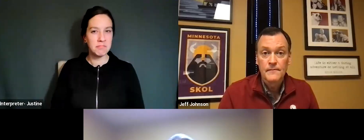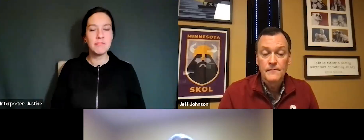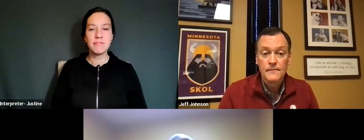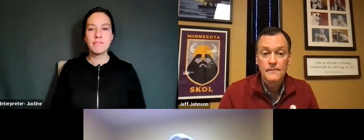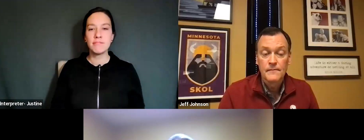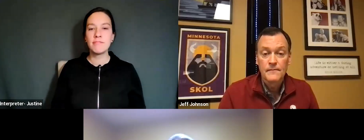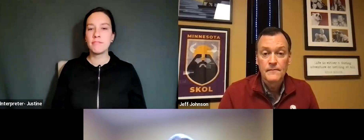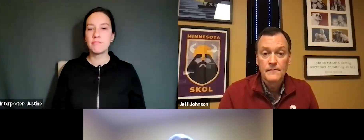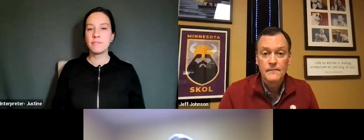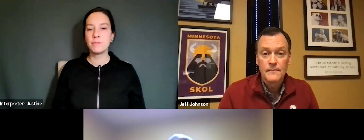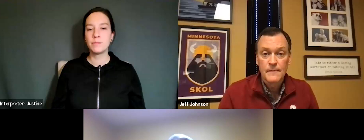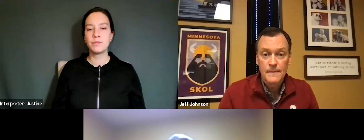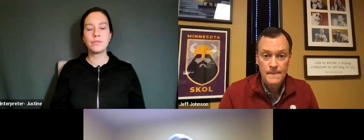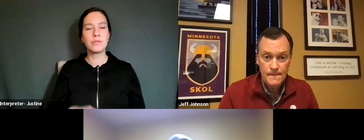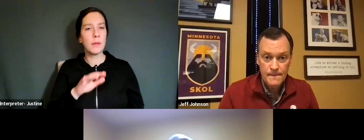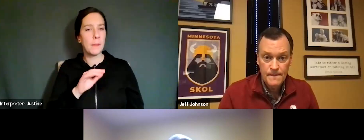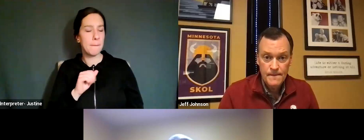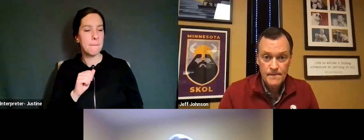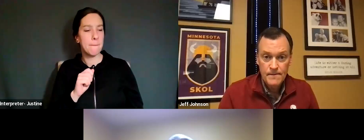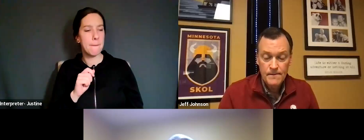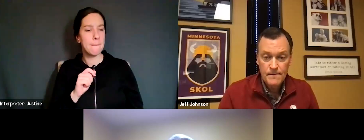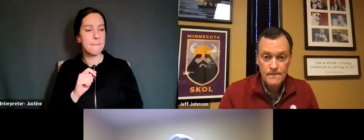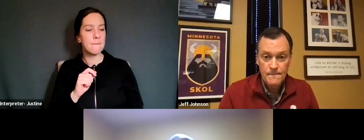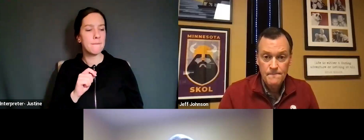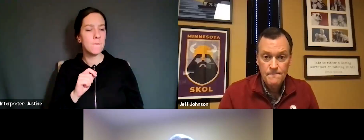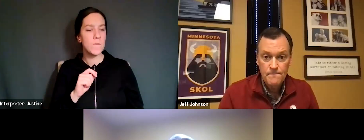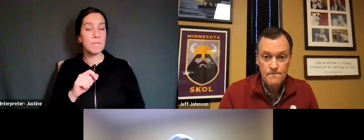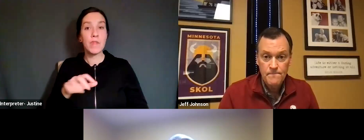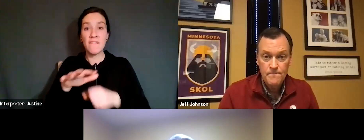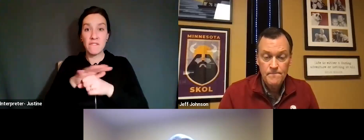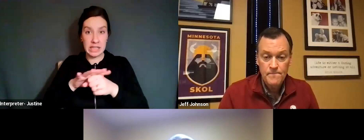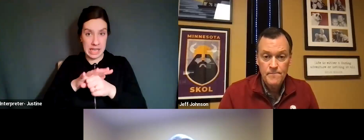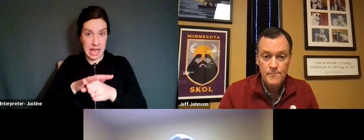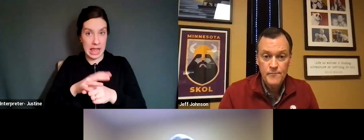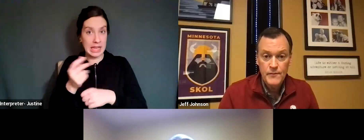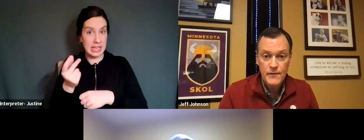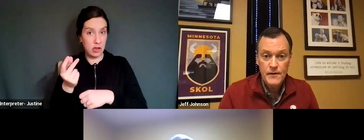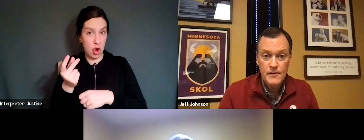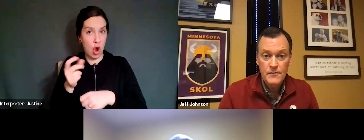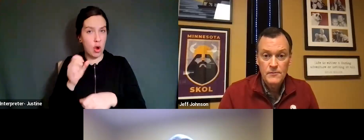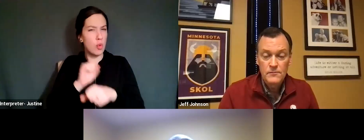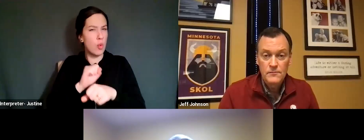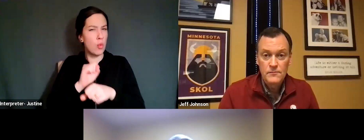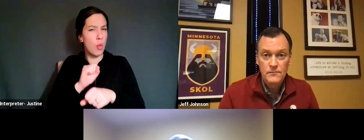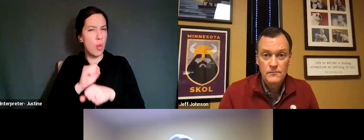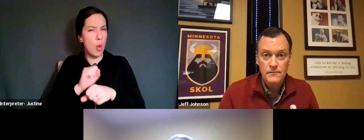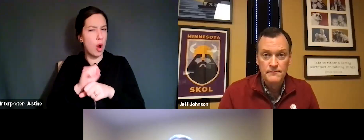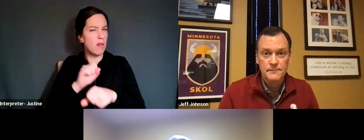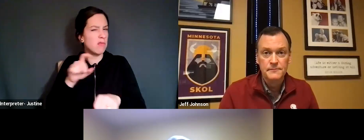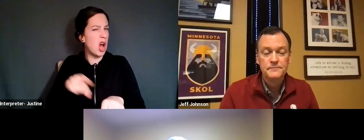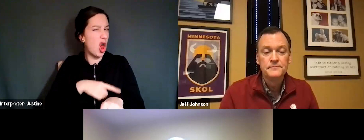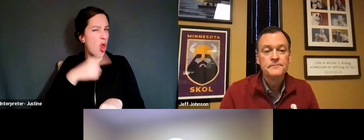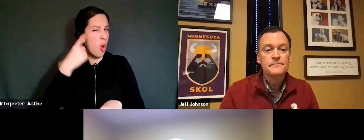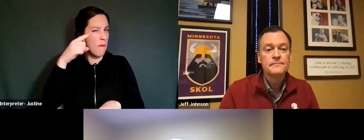And how long would you expect a facility dog to work? What happens when they are no longer able to work?